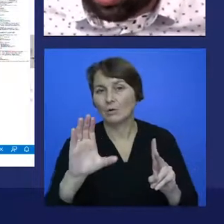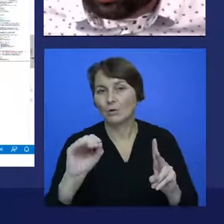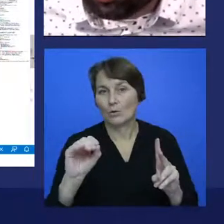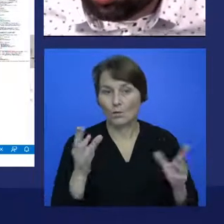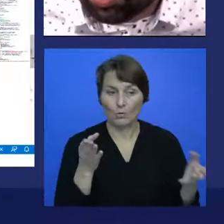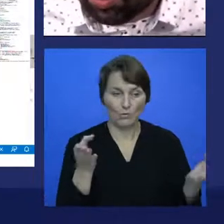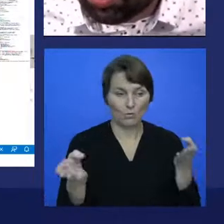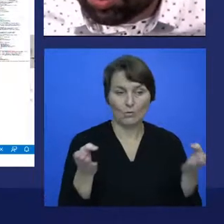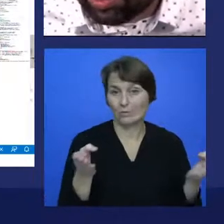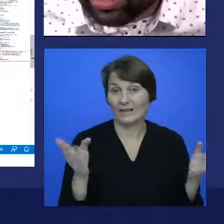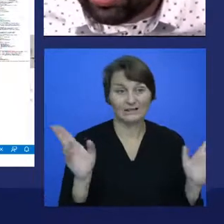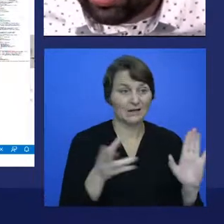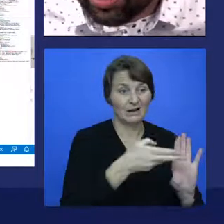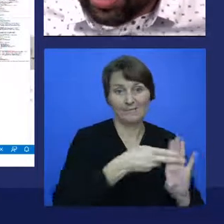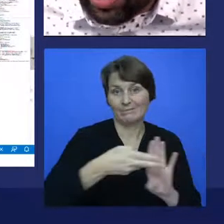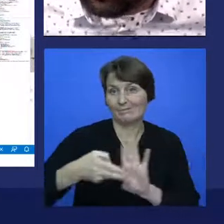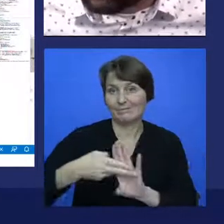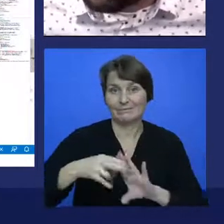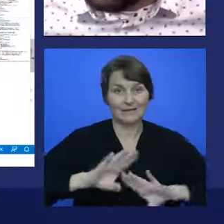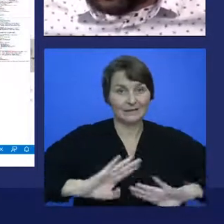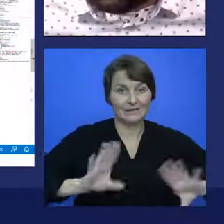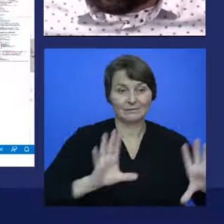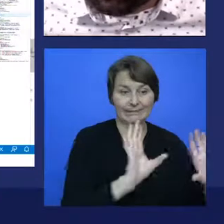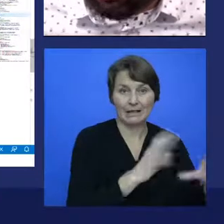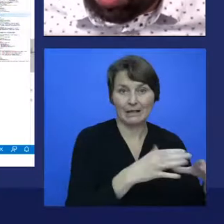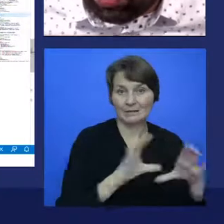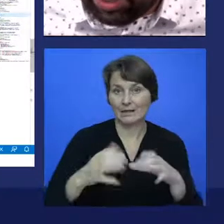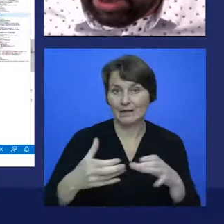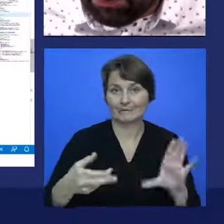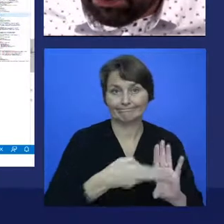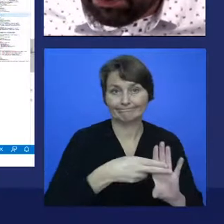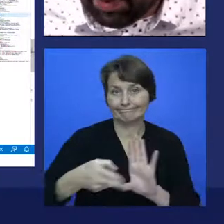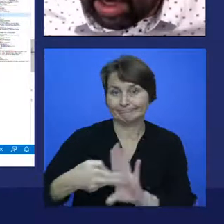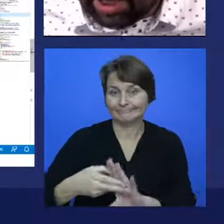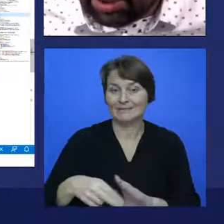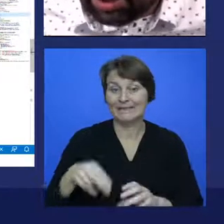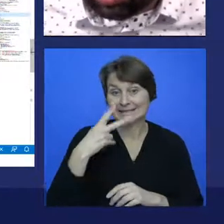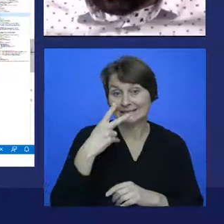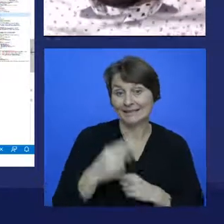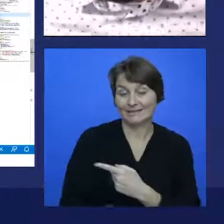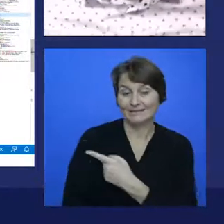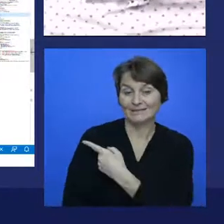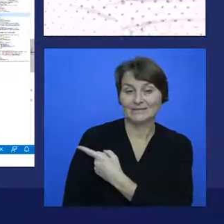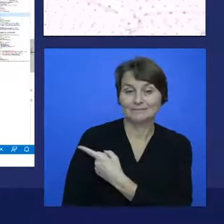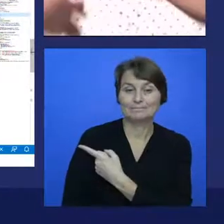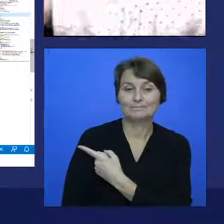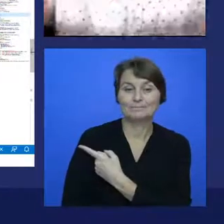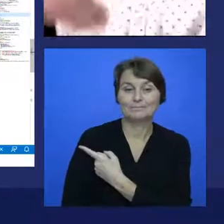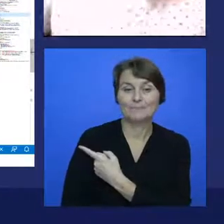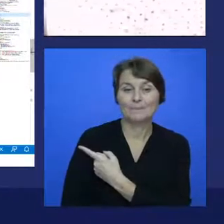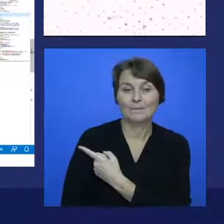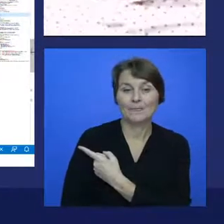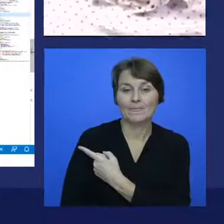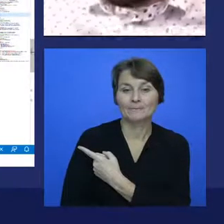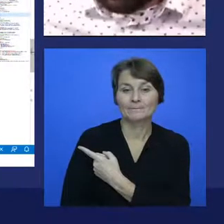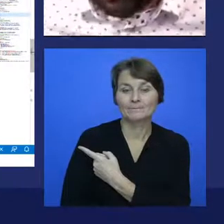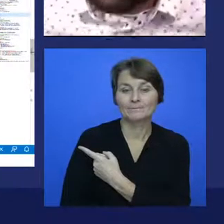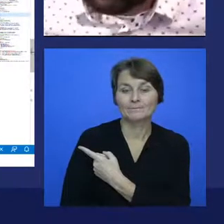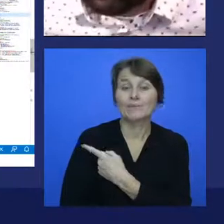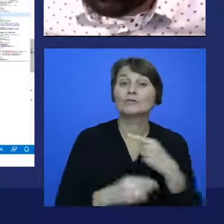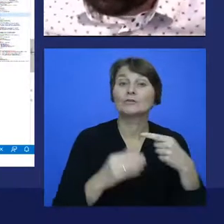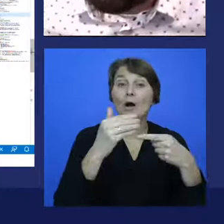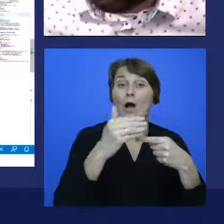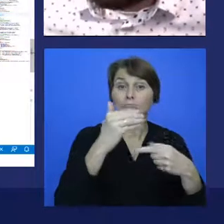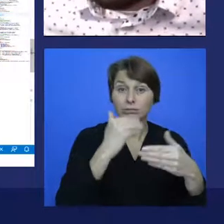Burritos and tacos. Those are the classes. And you can see that I load up the model here. Here's the sequential. Sequential means do these things in order.